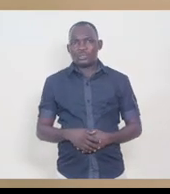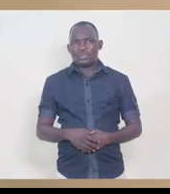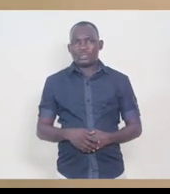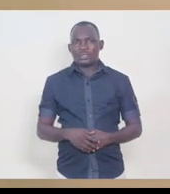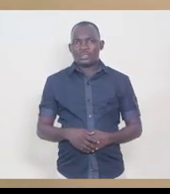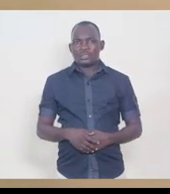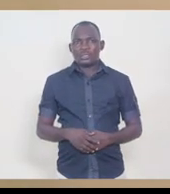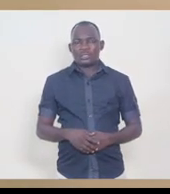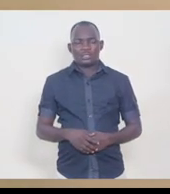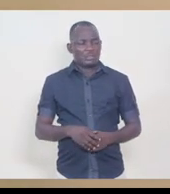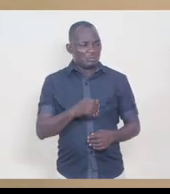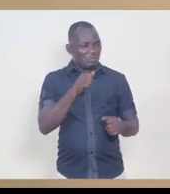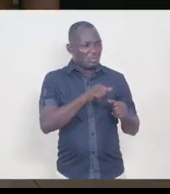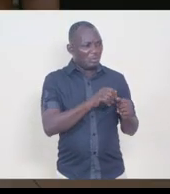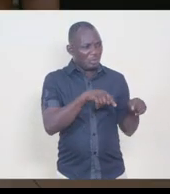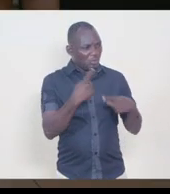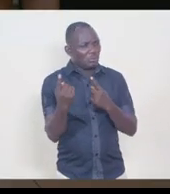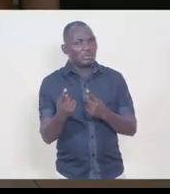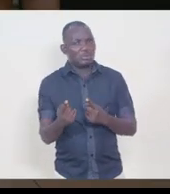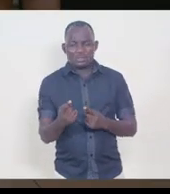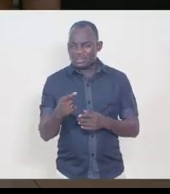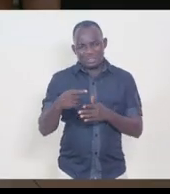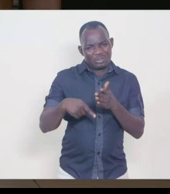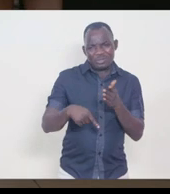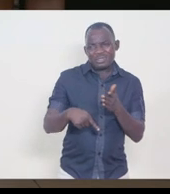I have to go means you have to go too. What?